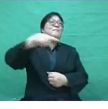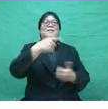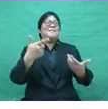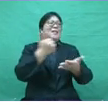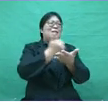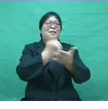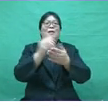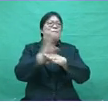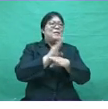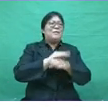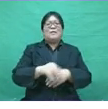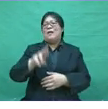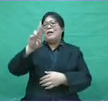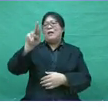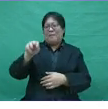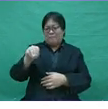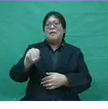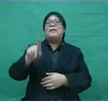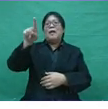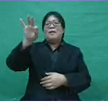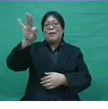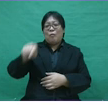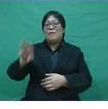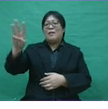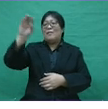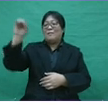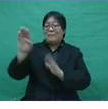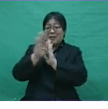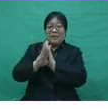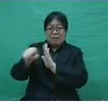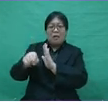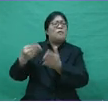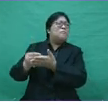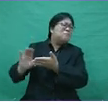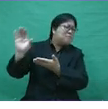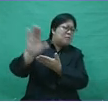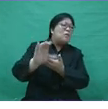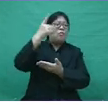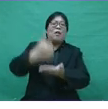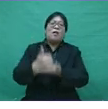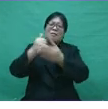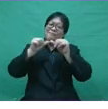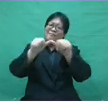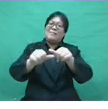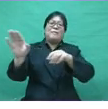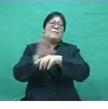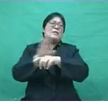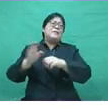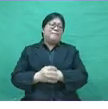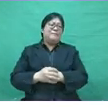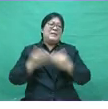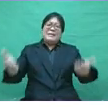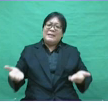RM 9.655 billion was allocated with the objective of sustaining operations,